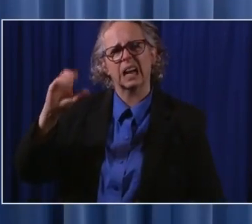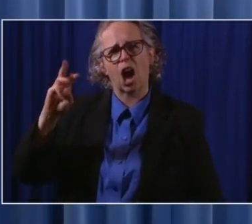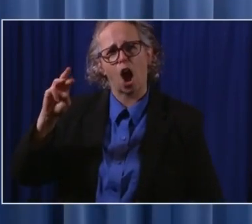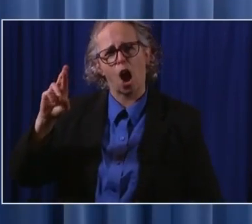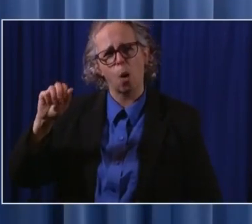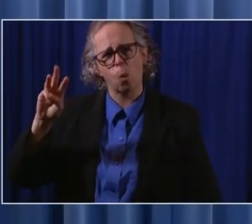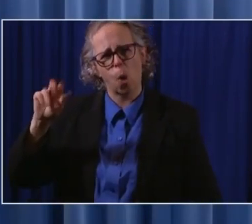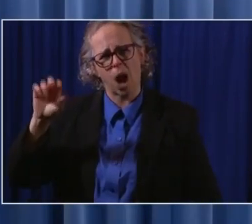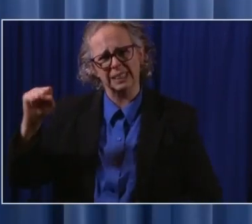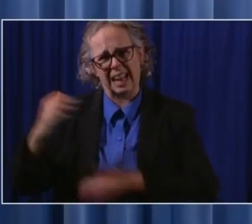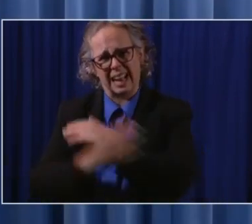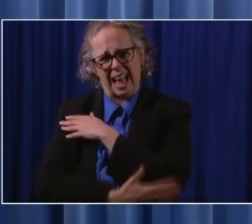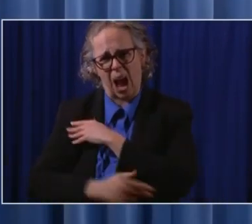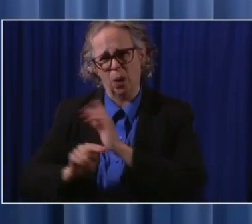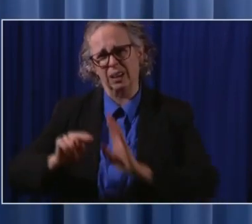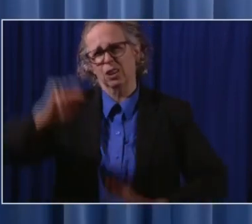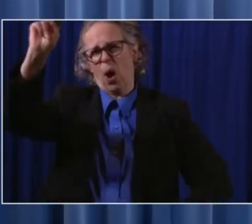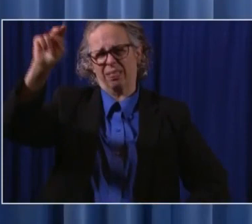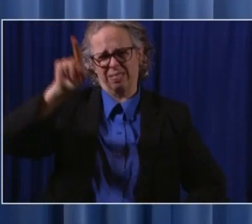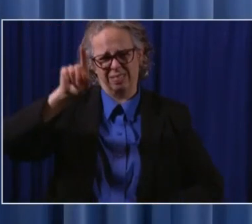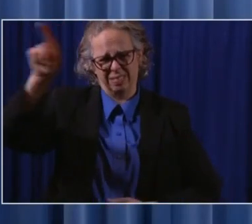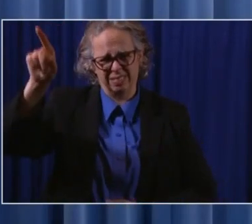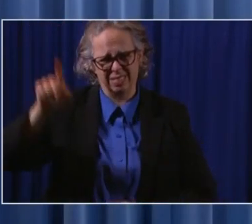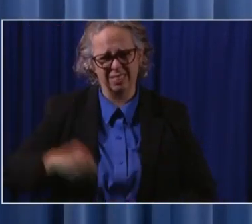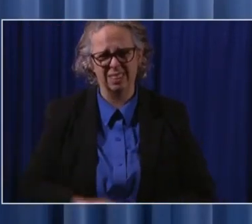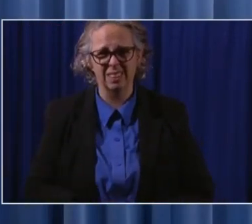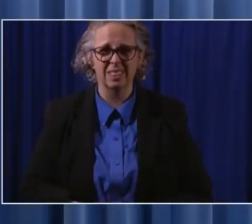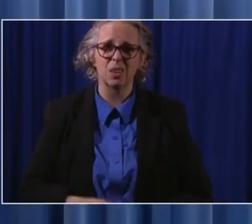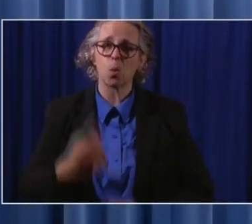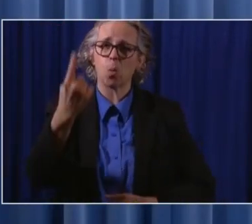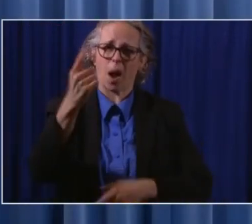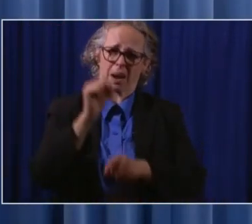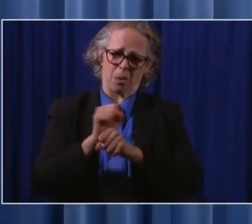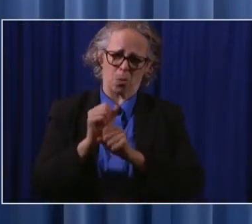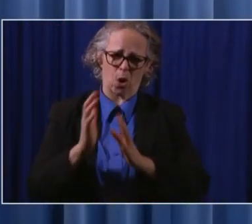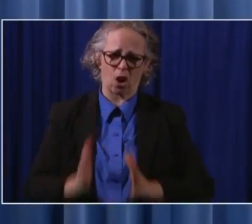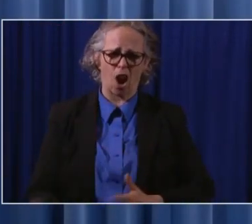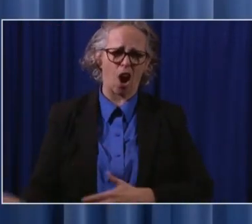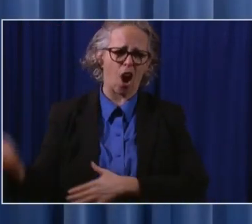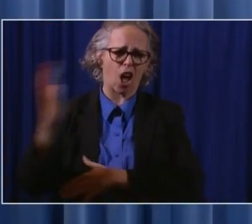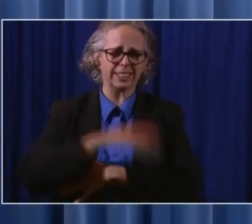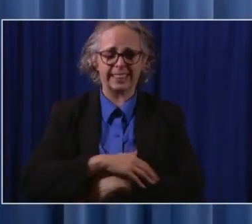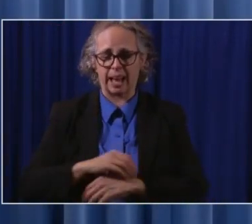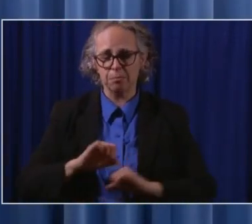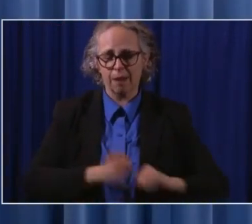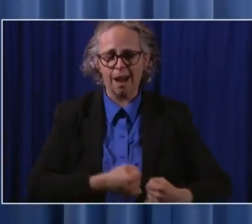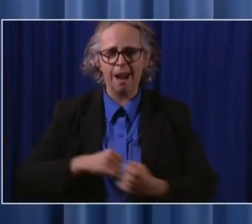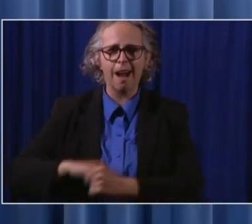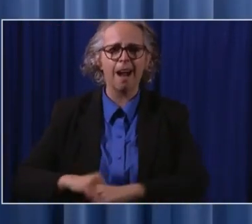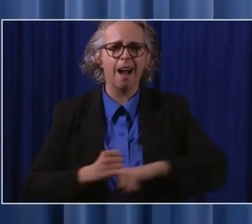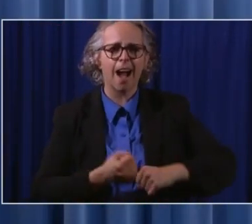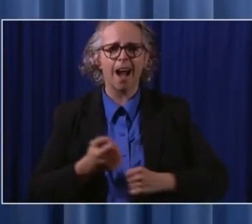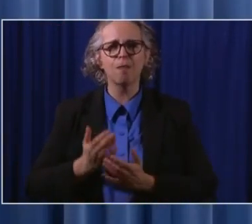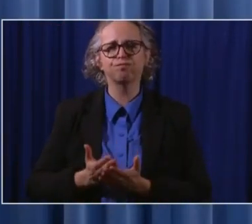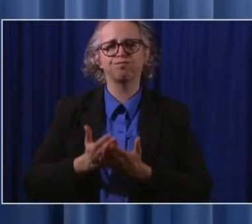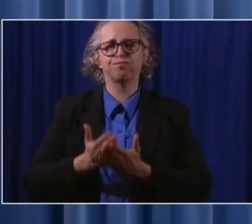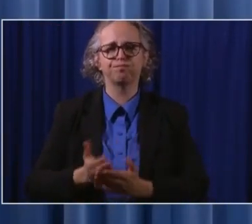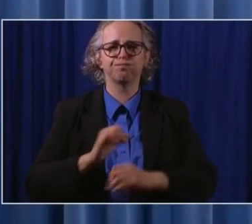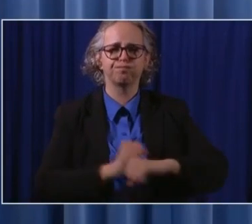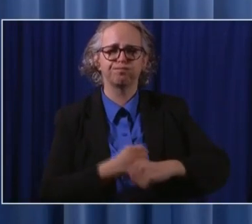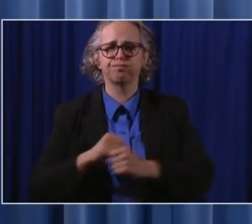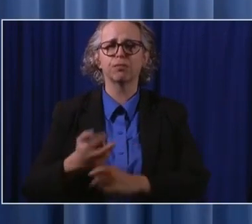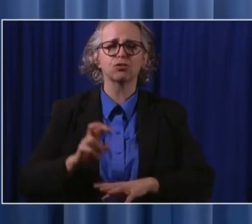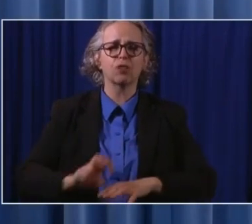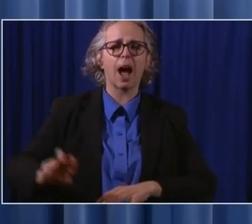day-long canoe trip, something I love to do with our kids. They went on a day-long canoe trip with friends on